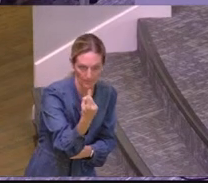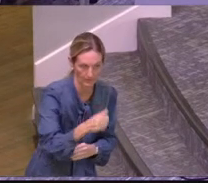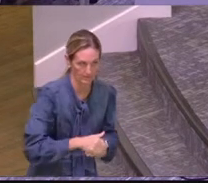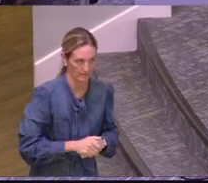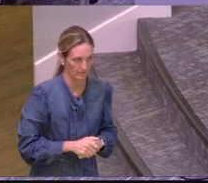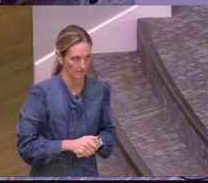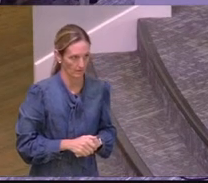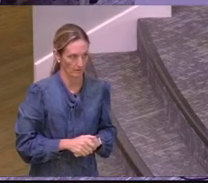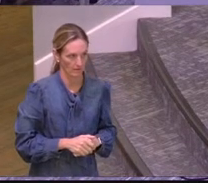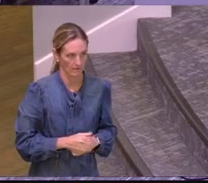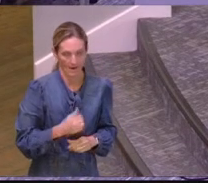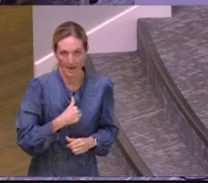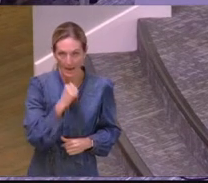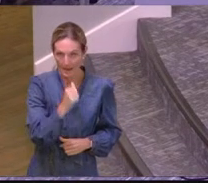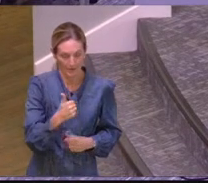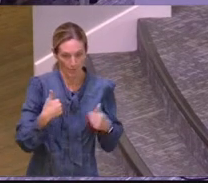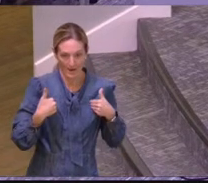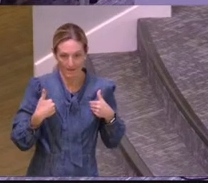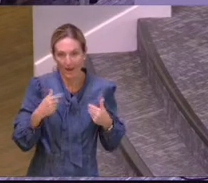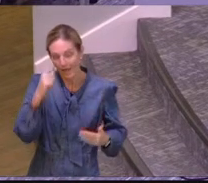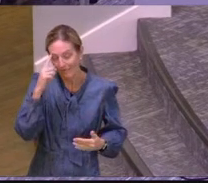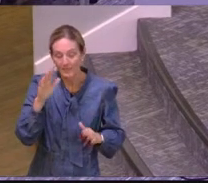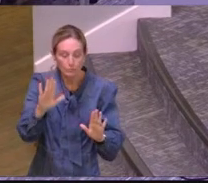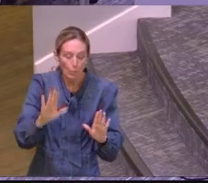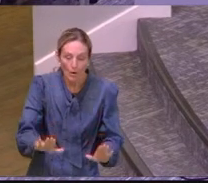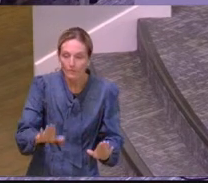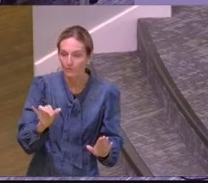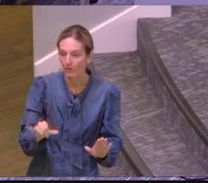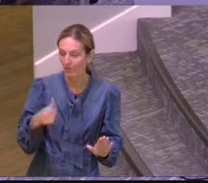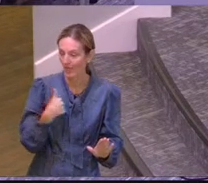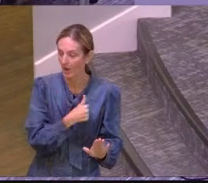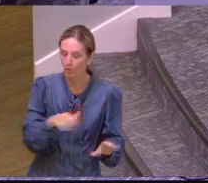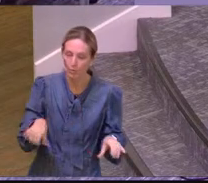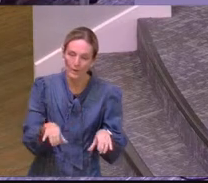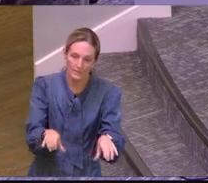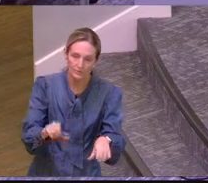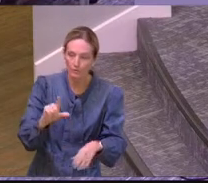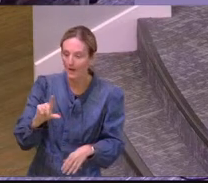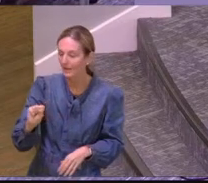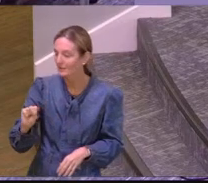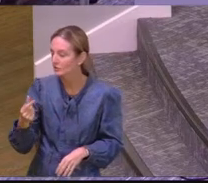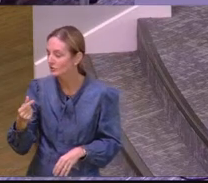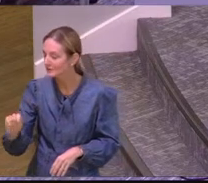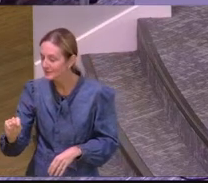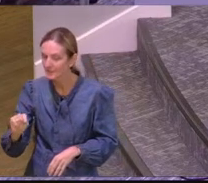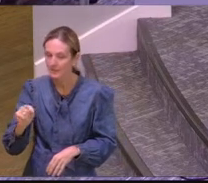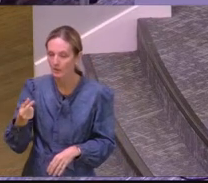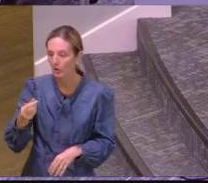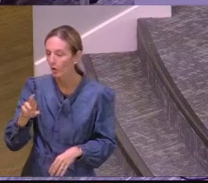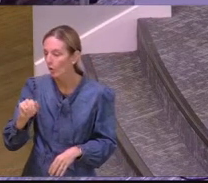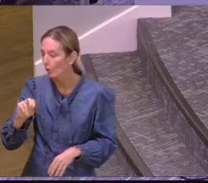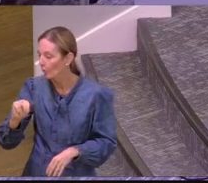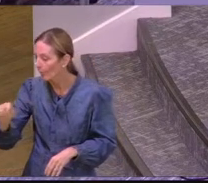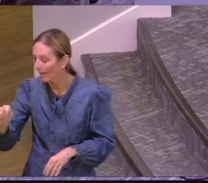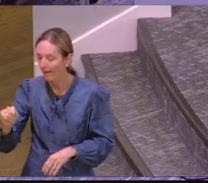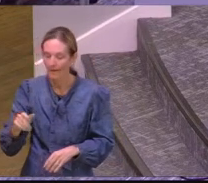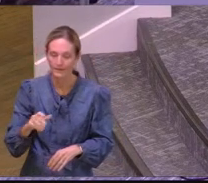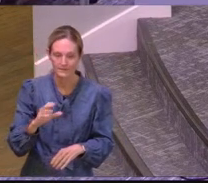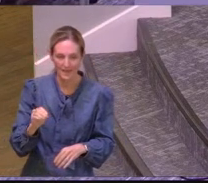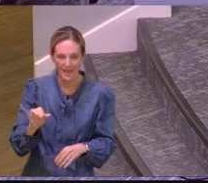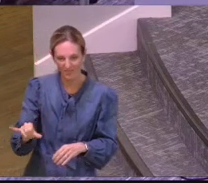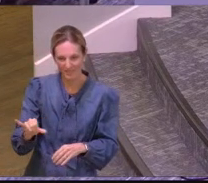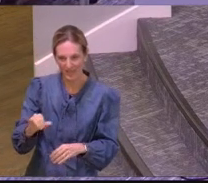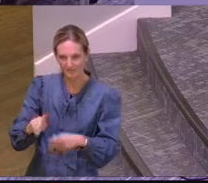have, I think it's wonderful that we do grants for LSGTs. I think it's wonderful that we do those types